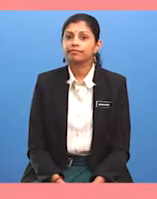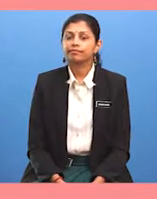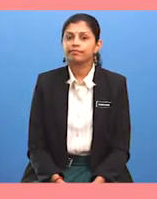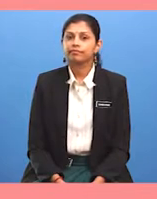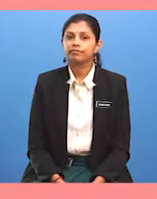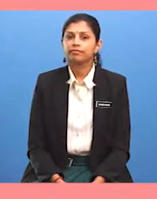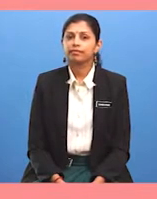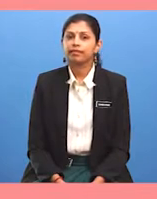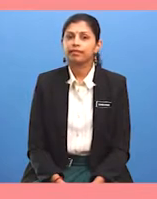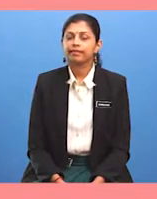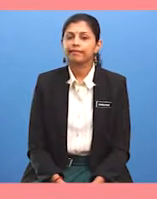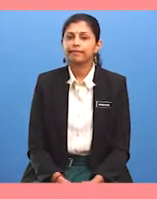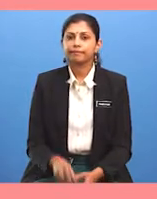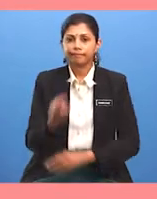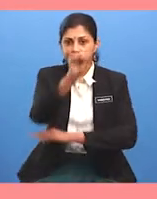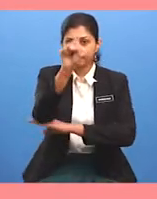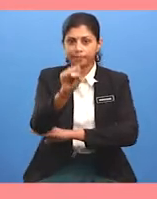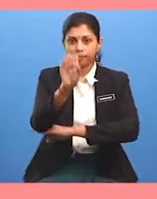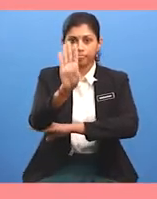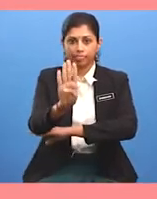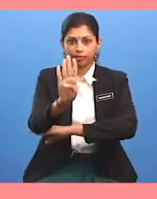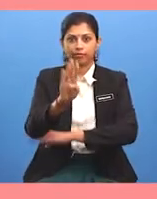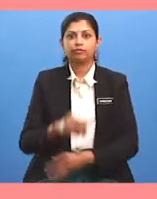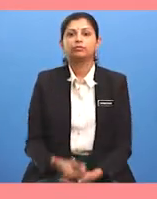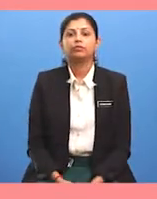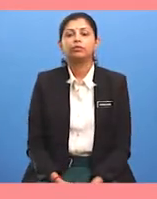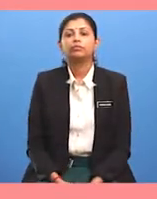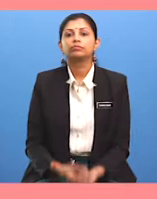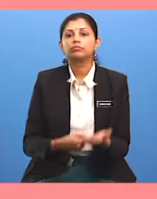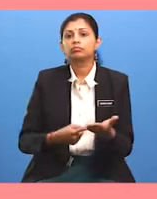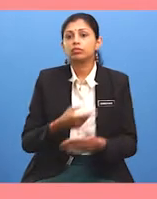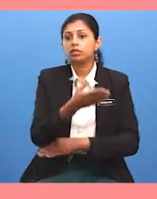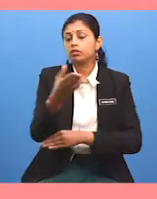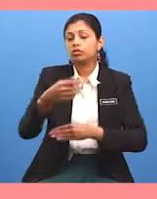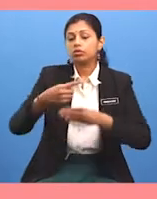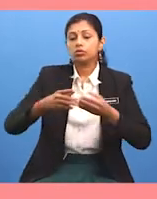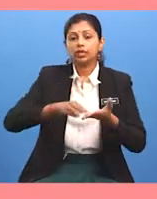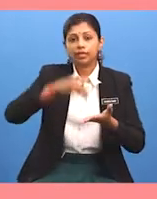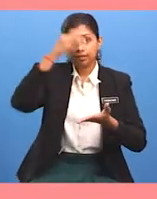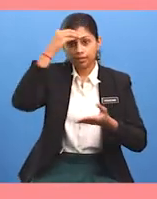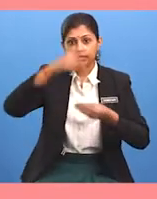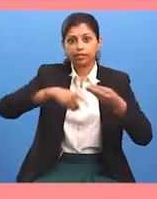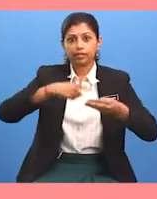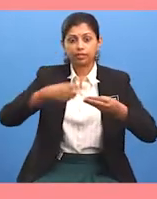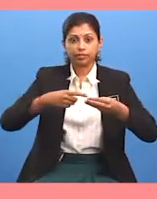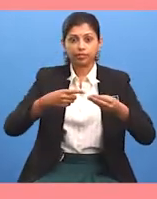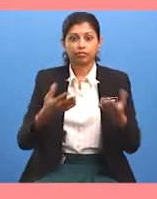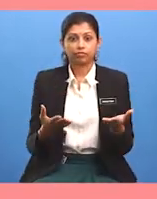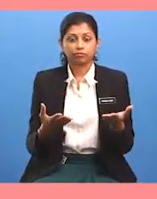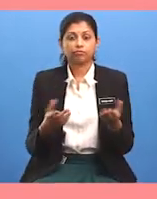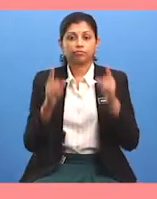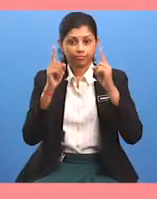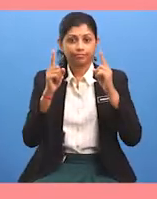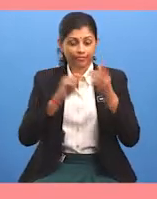Facebook? Question 4. What do we learn about Mark Zuckerberg's main